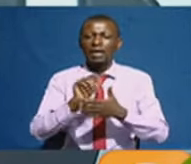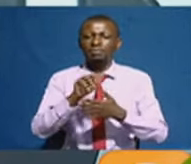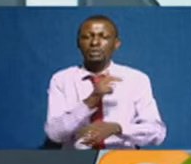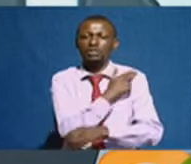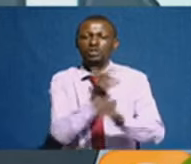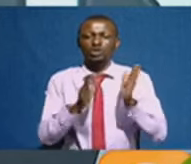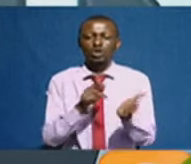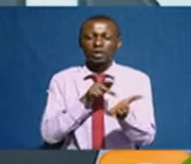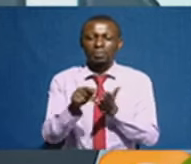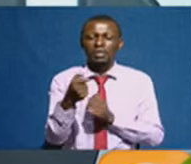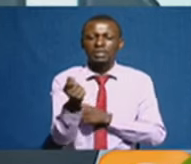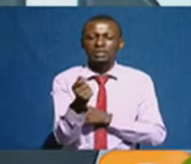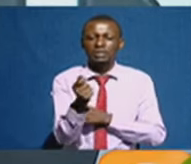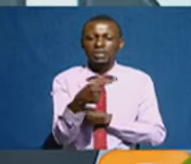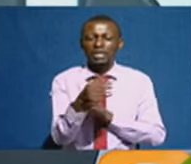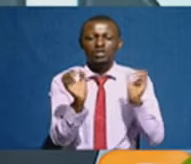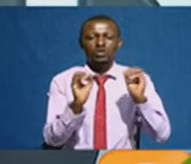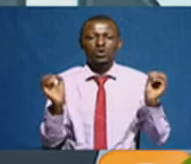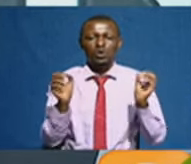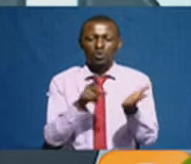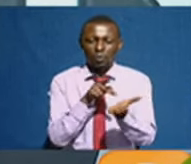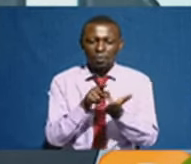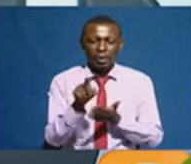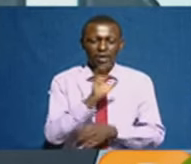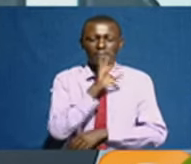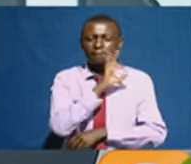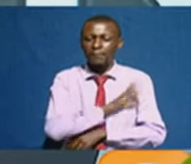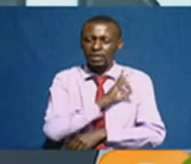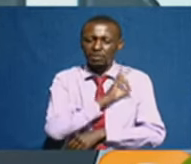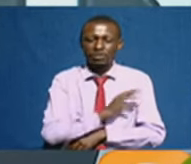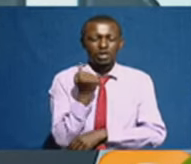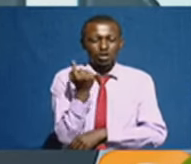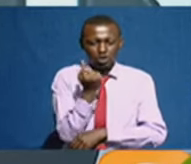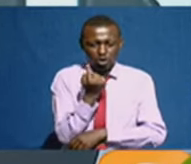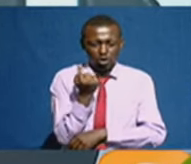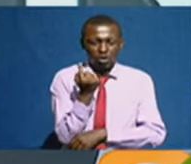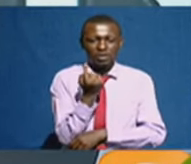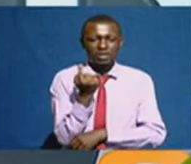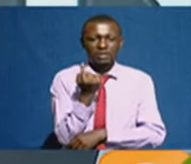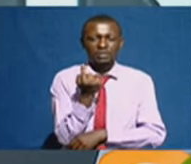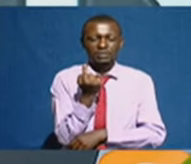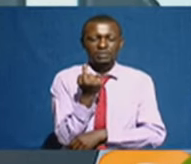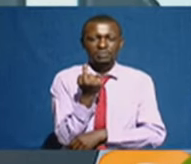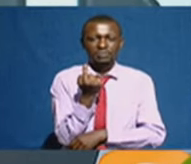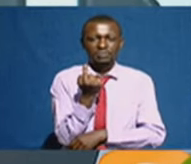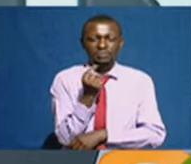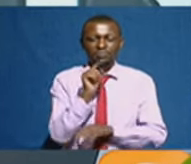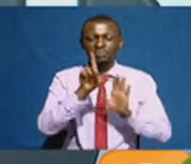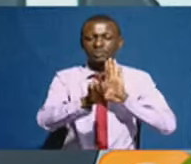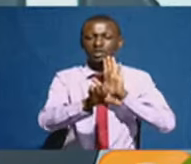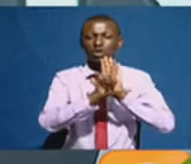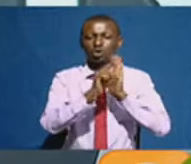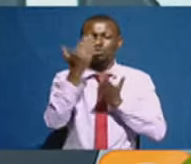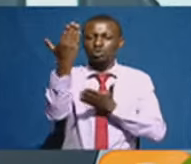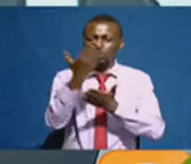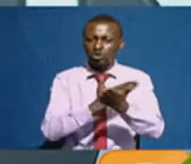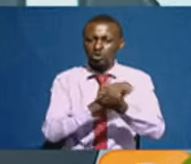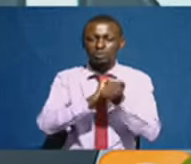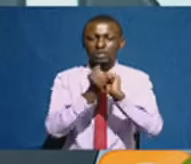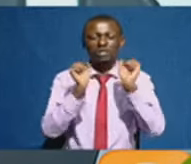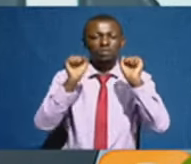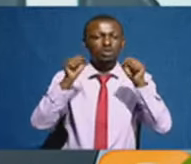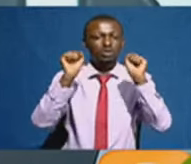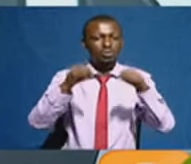a salary. They should be paid a stipend. But this was part of a legal document. Do you undo that